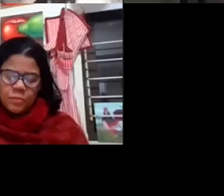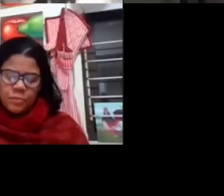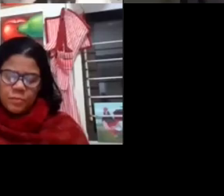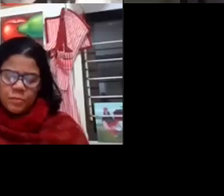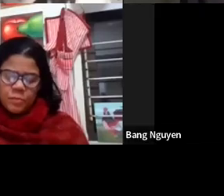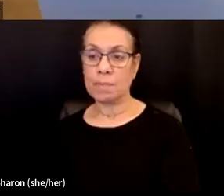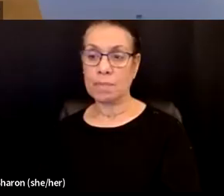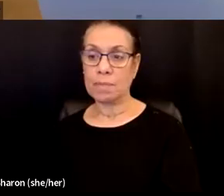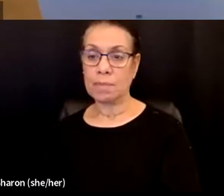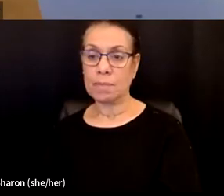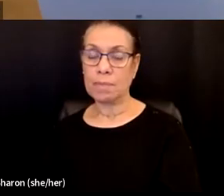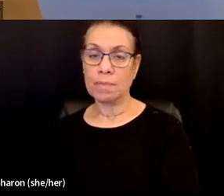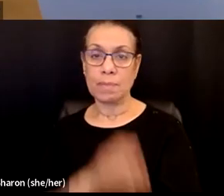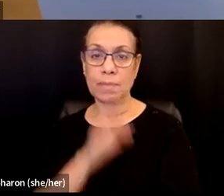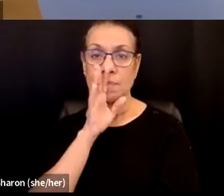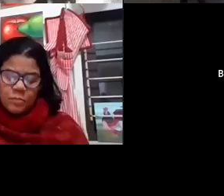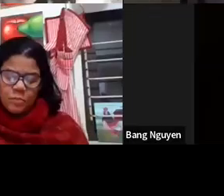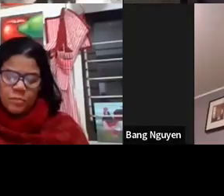hello chico tennochindoku